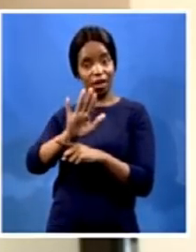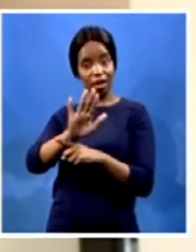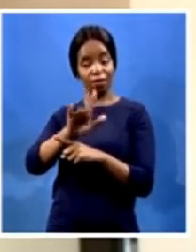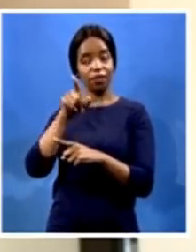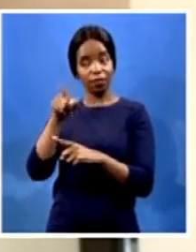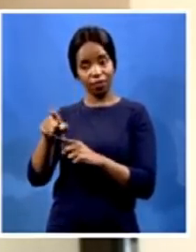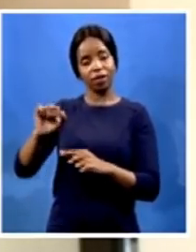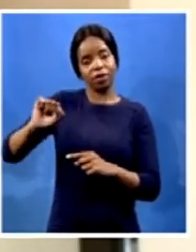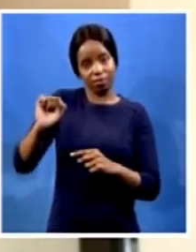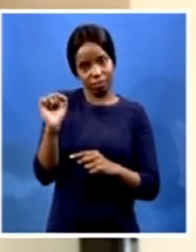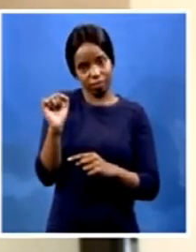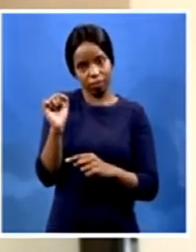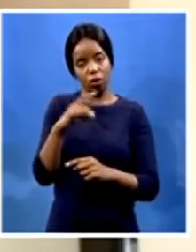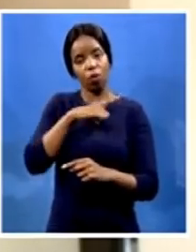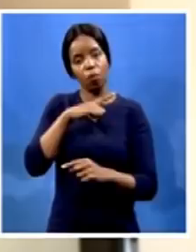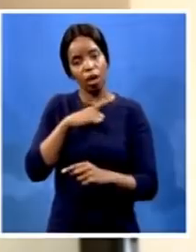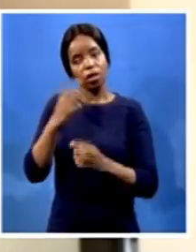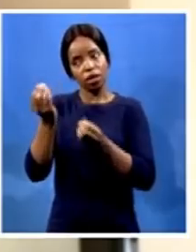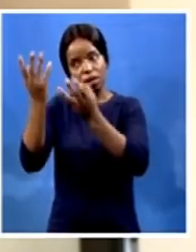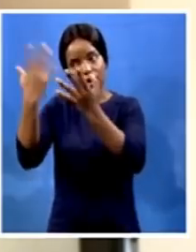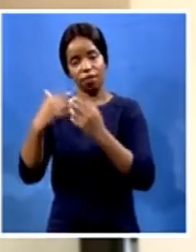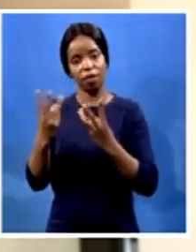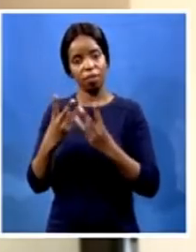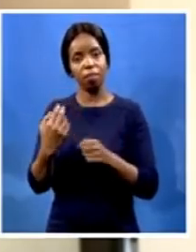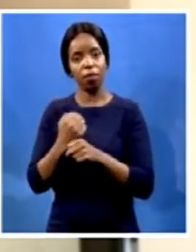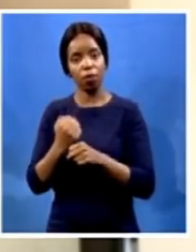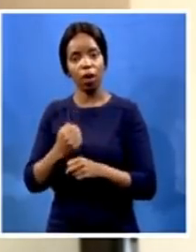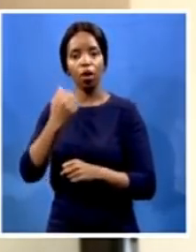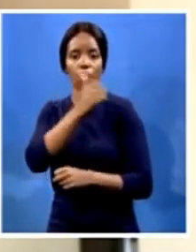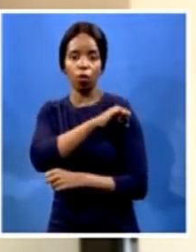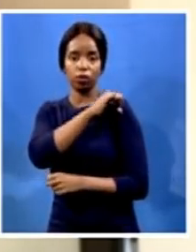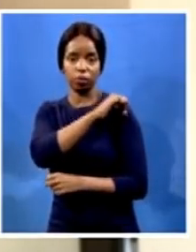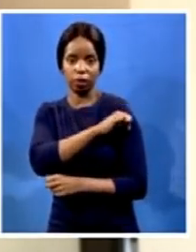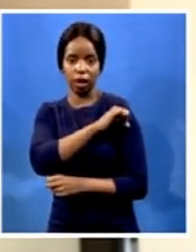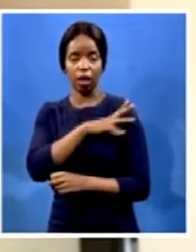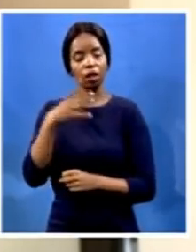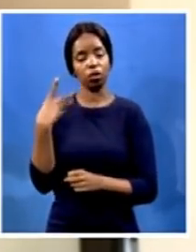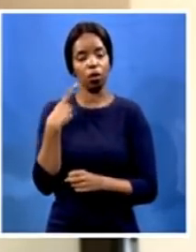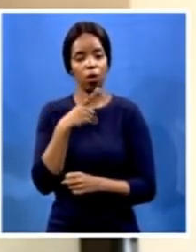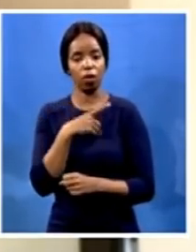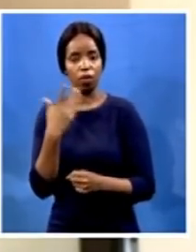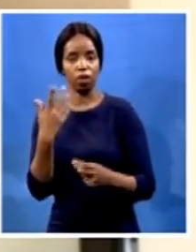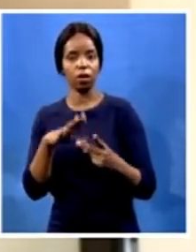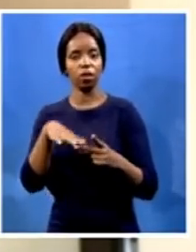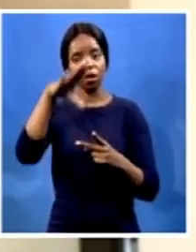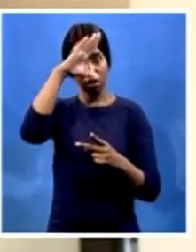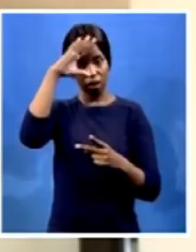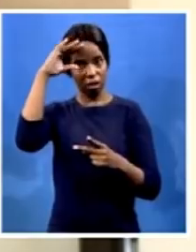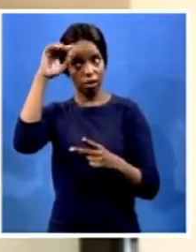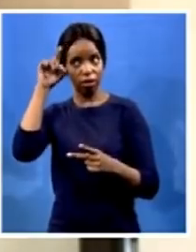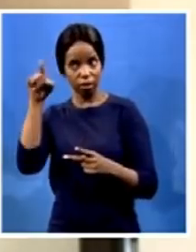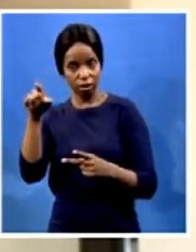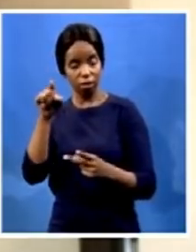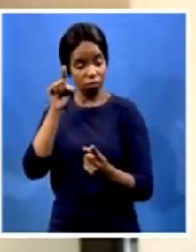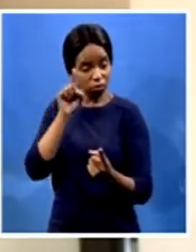fraternity, because these are workers that are on the front line and are facing really sick patients every day and are helping